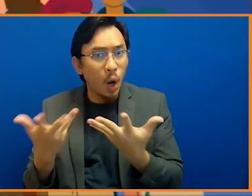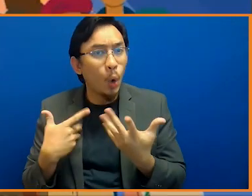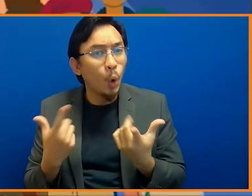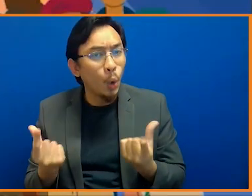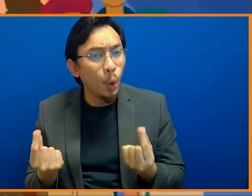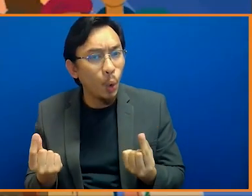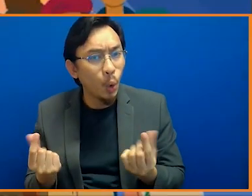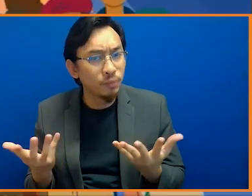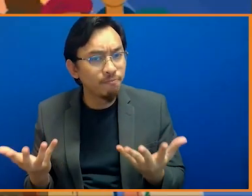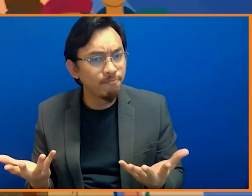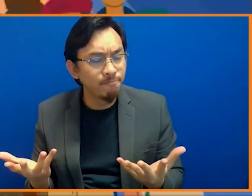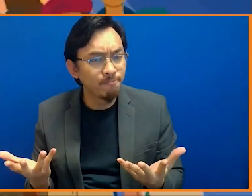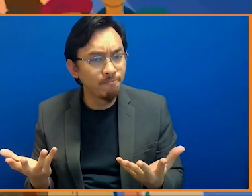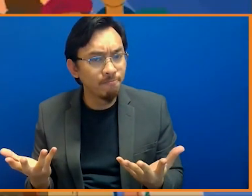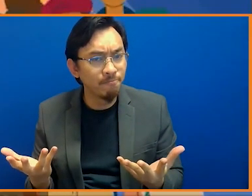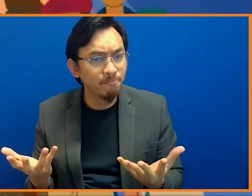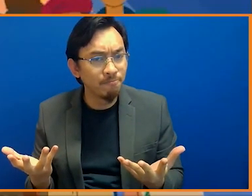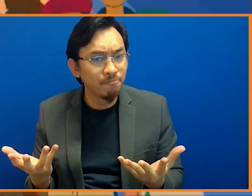afterward.